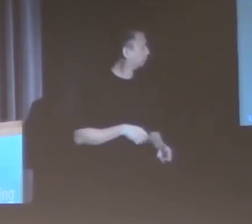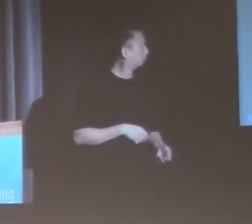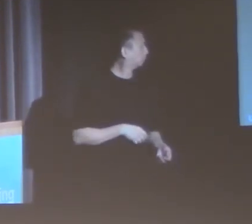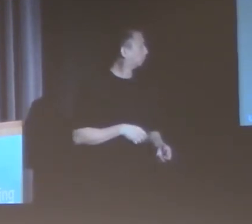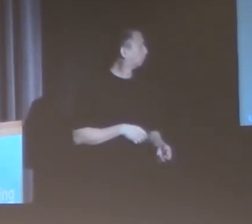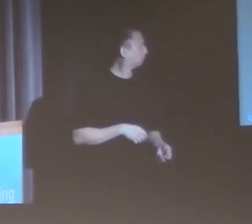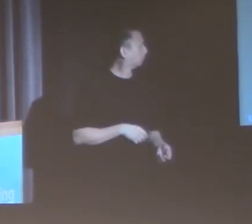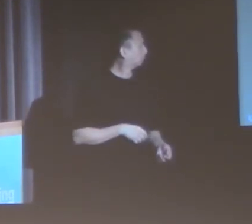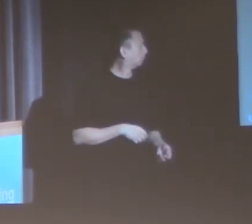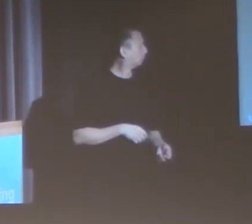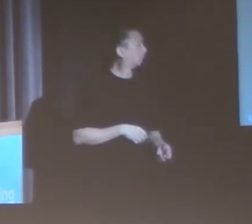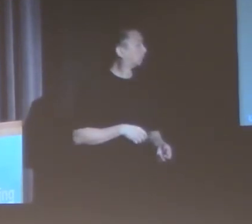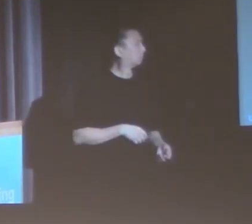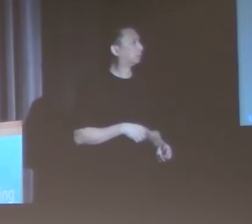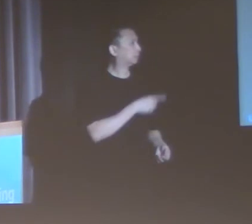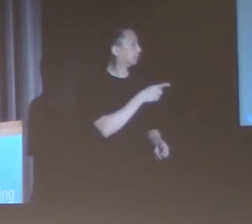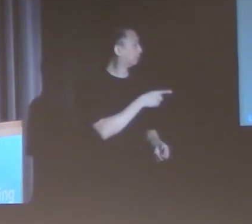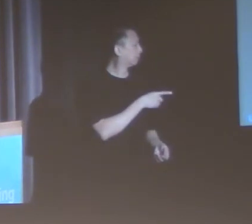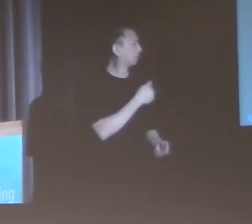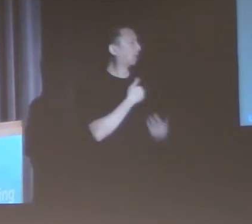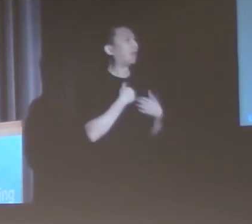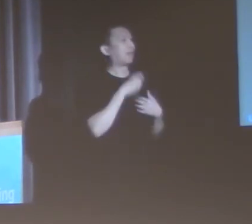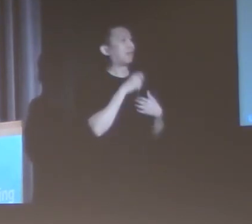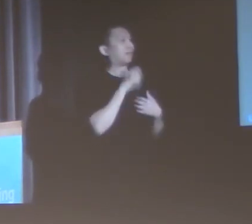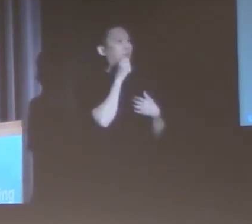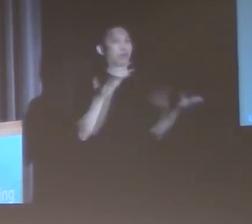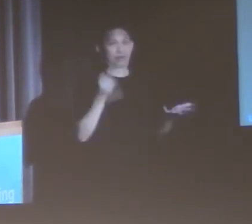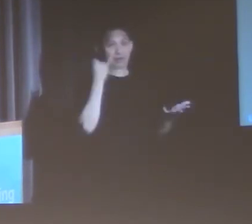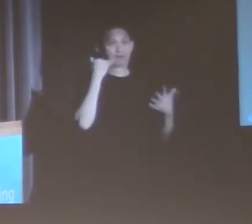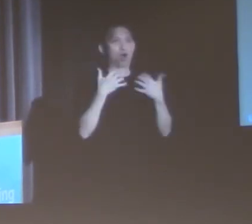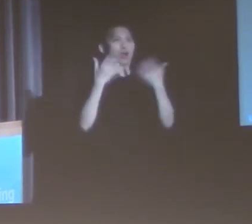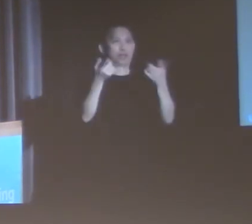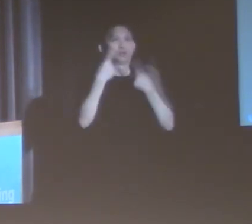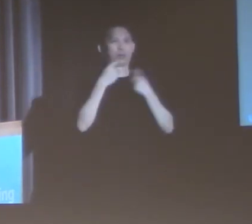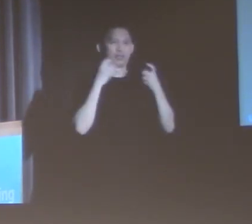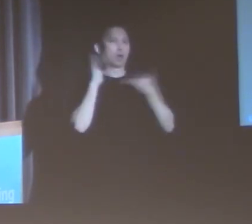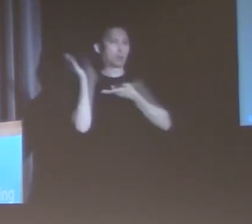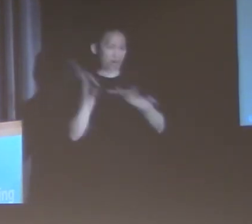I have a microphone here, so if you have a question in the audience, I'll bring it to you.